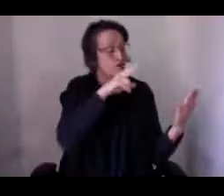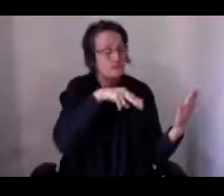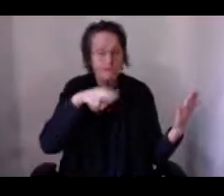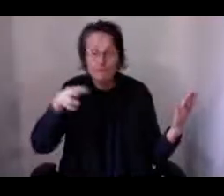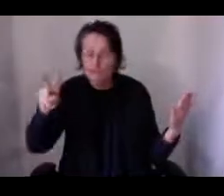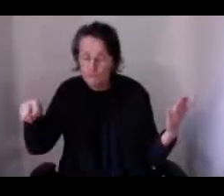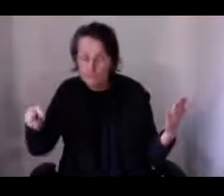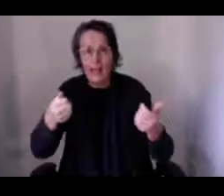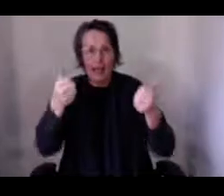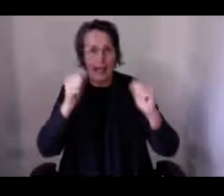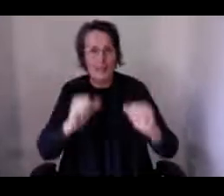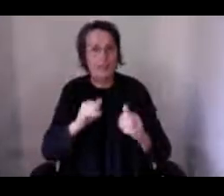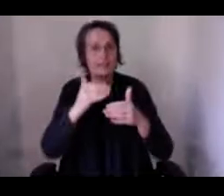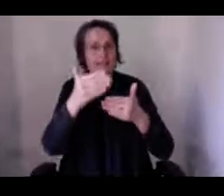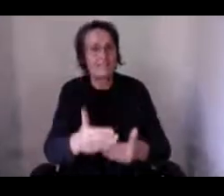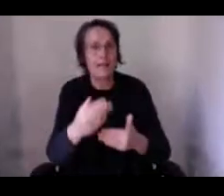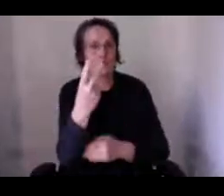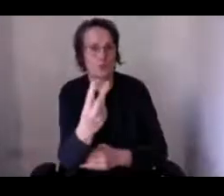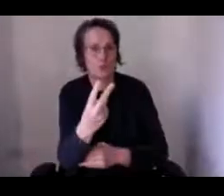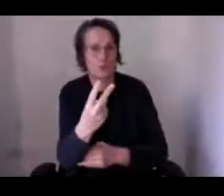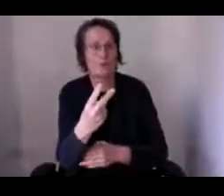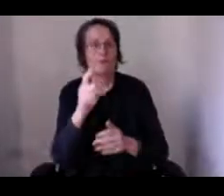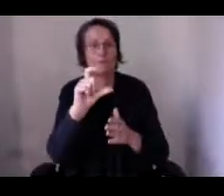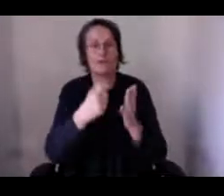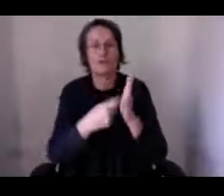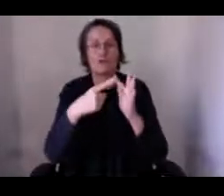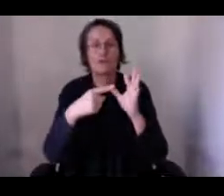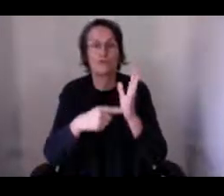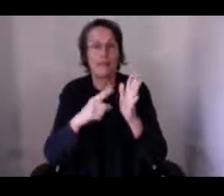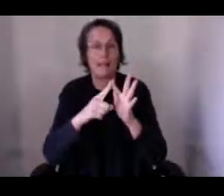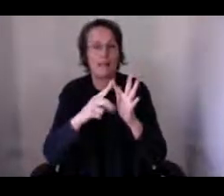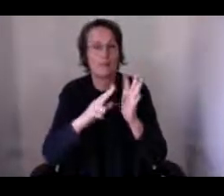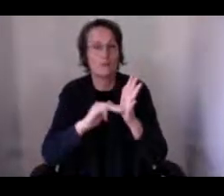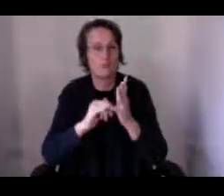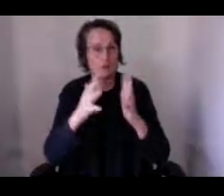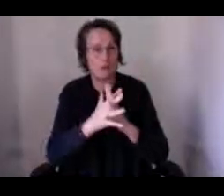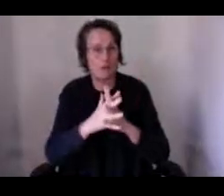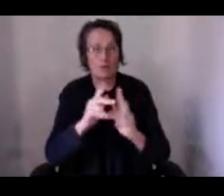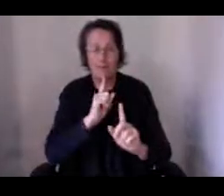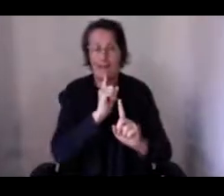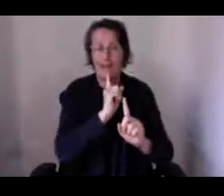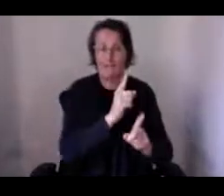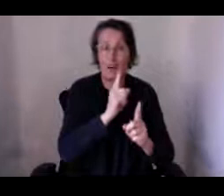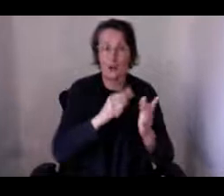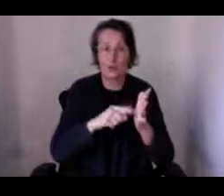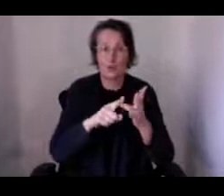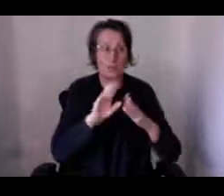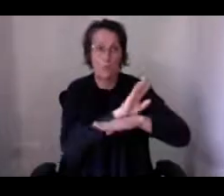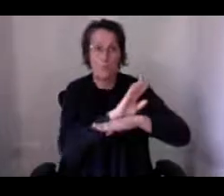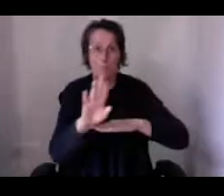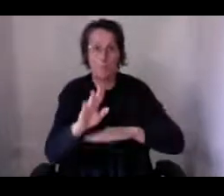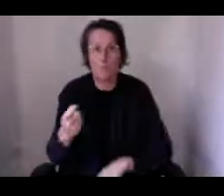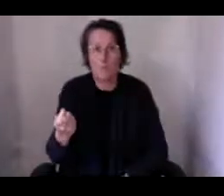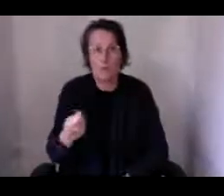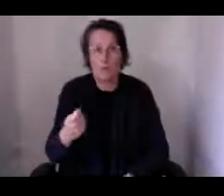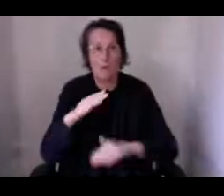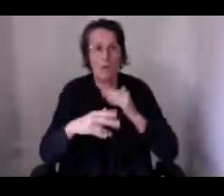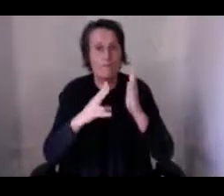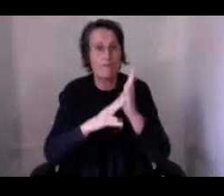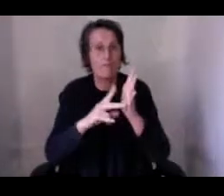of the assessment process is that Create New South Wales provides advice to the board members on the viability section of your